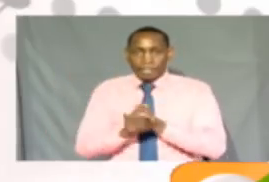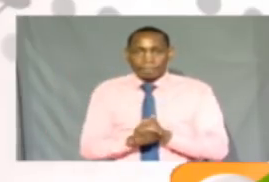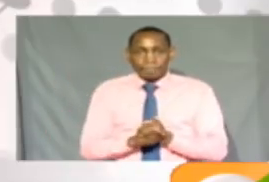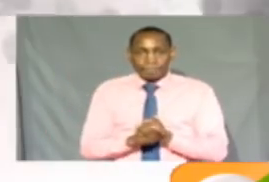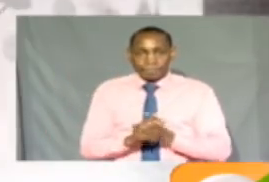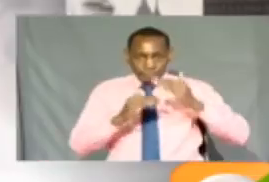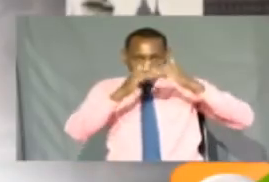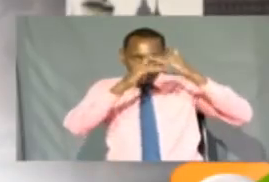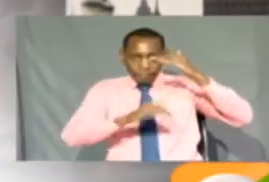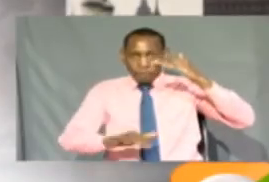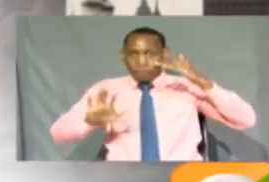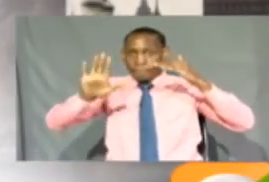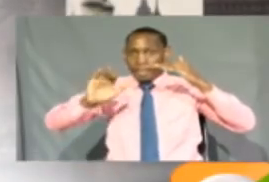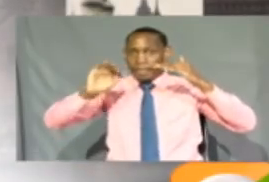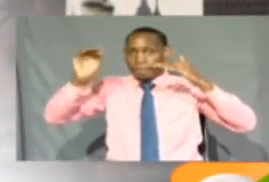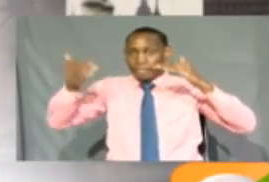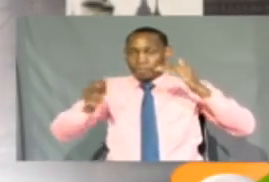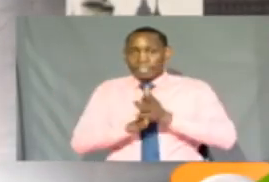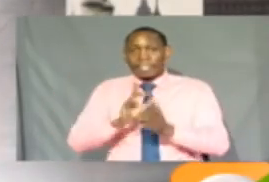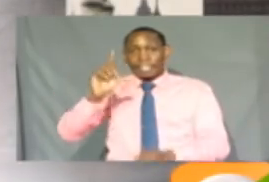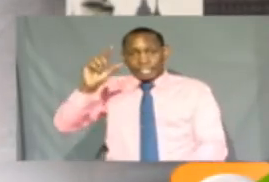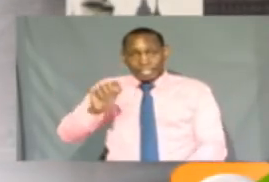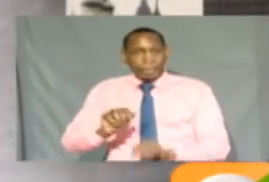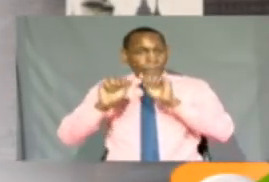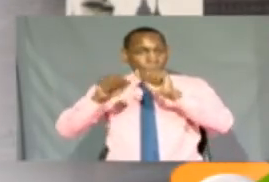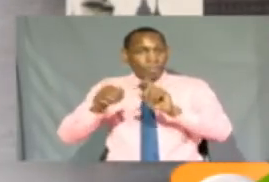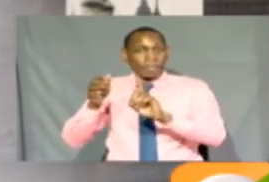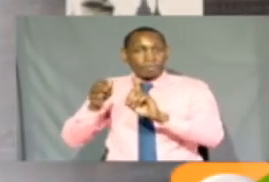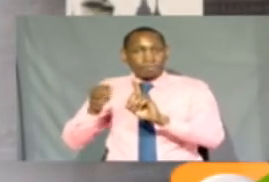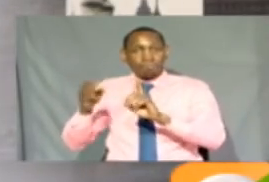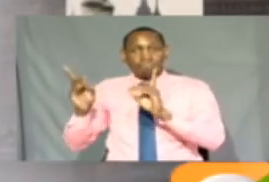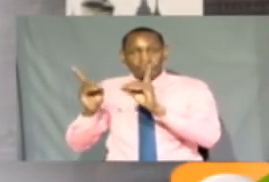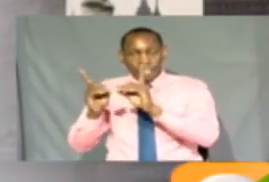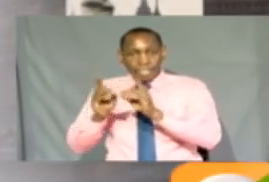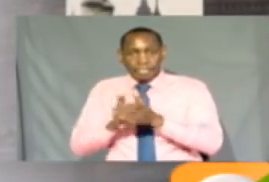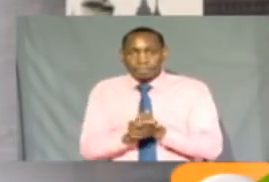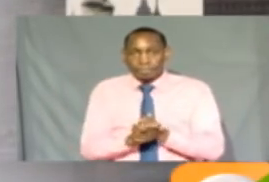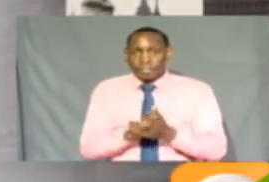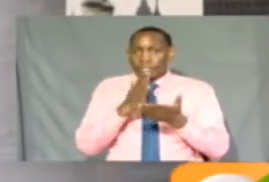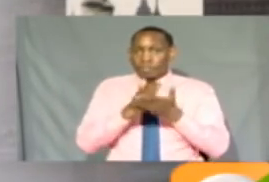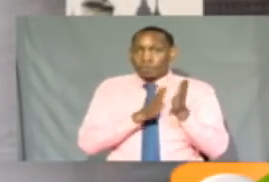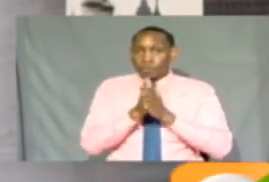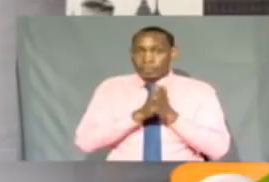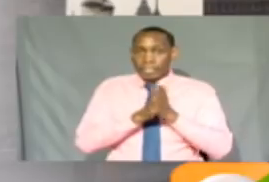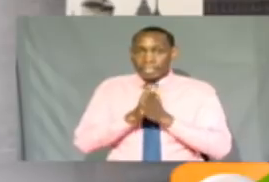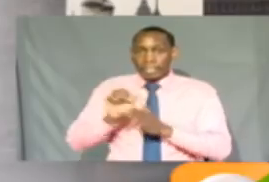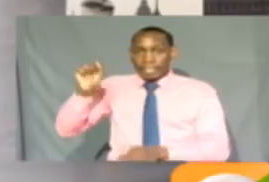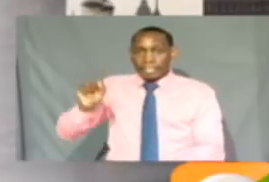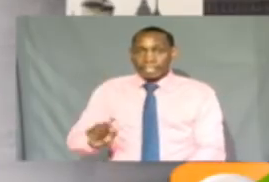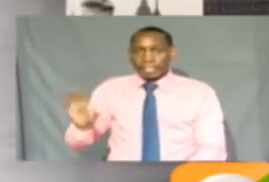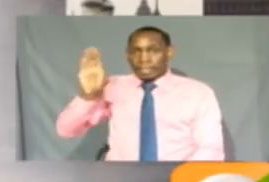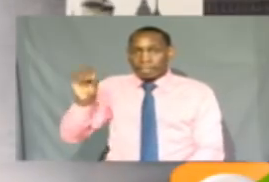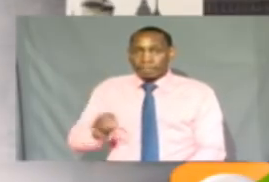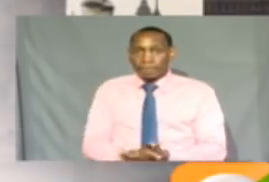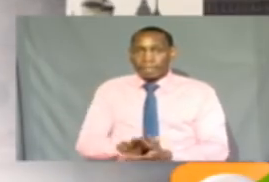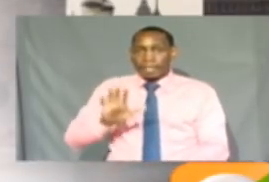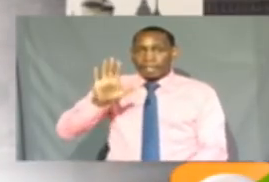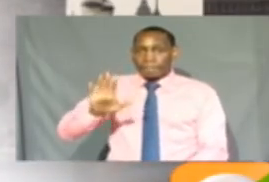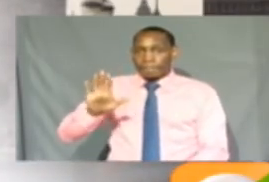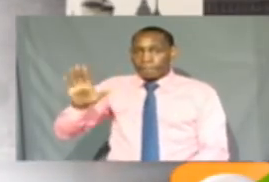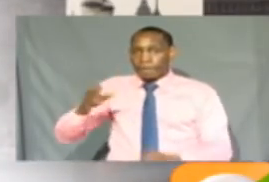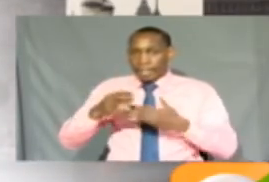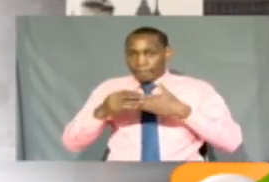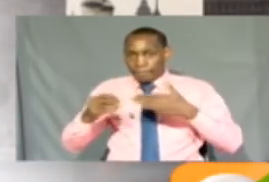the bottom five cities that's the cheapest to have a date in. This is quite interesting. Cape Town, South Africa,